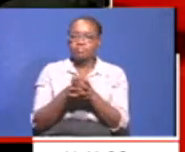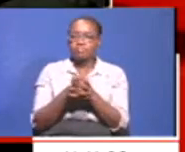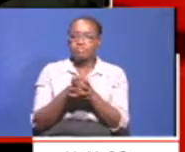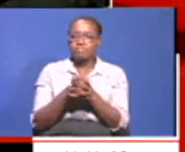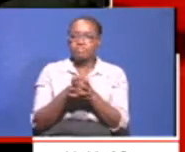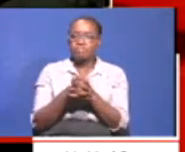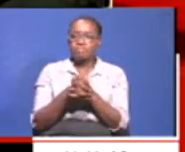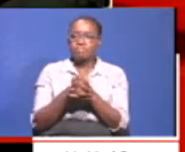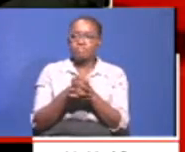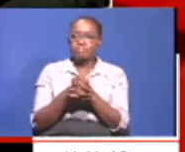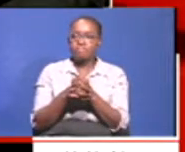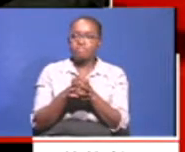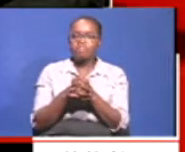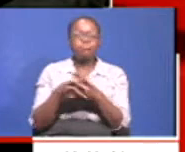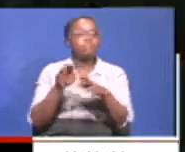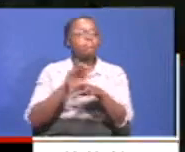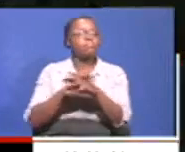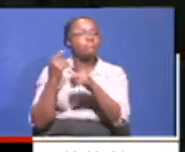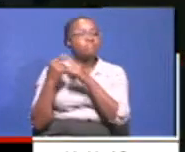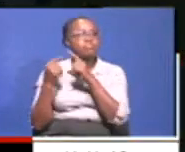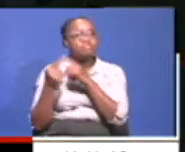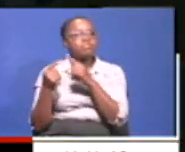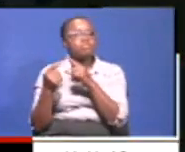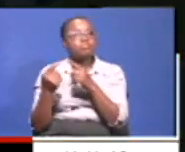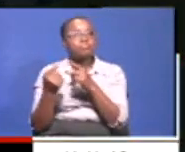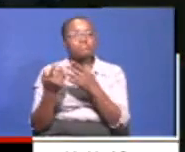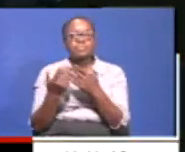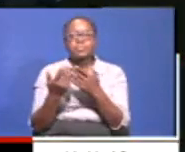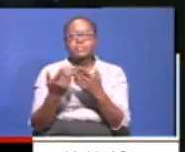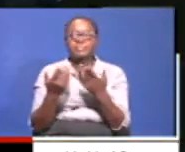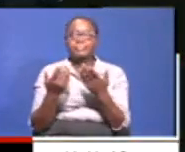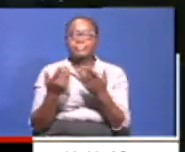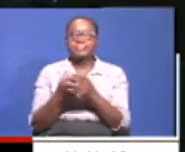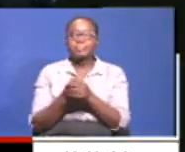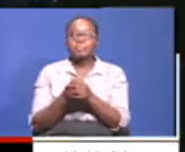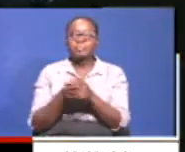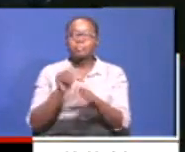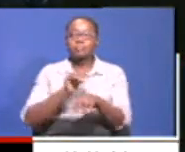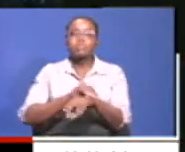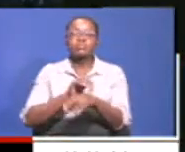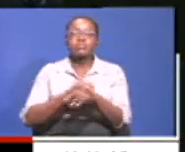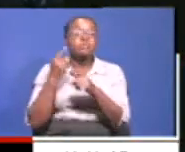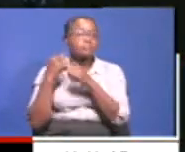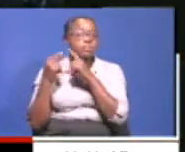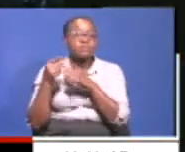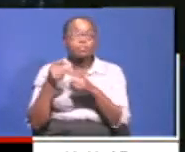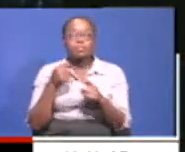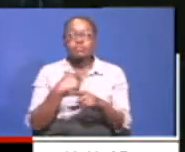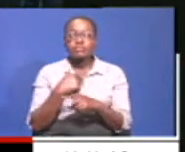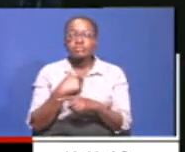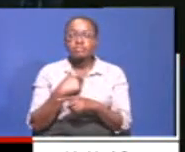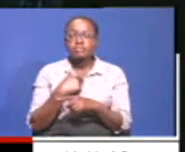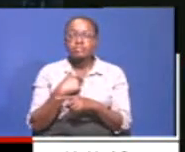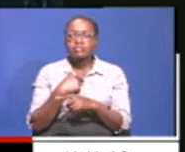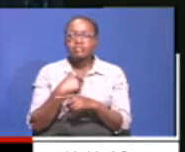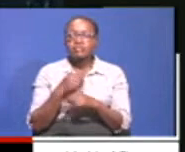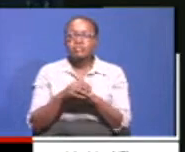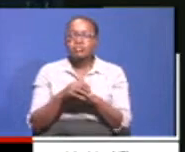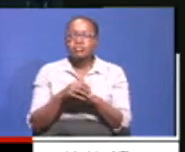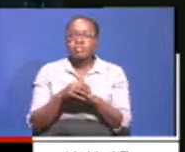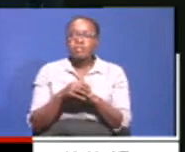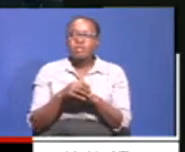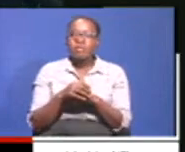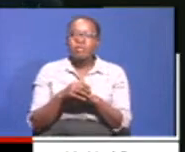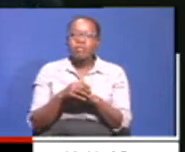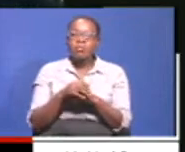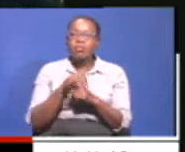Yeah, it is a good experience, Wahome. Thanks so much. It's a very good experience for me. And it's not